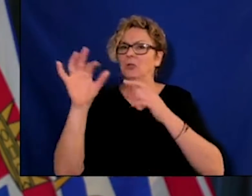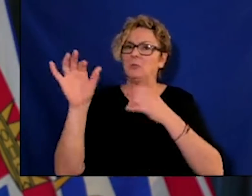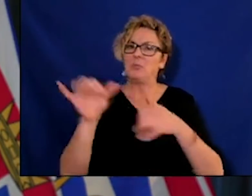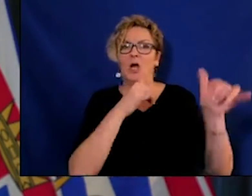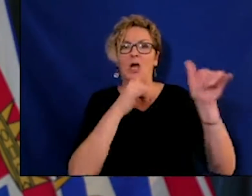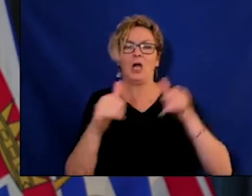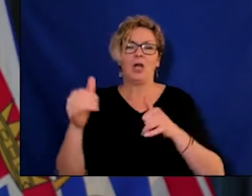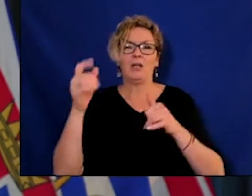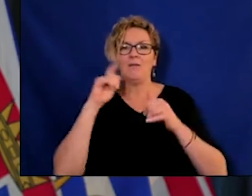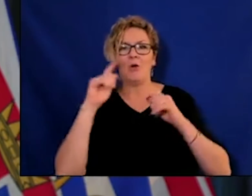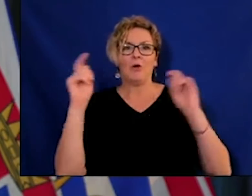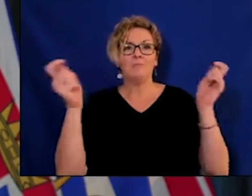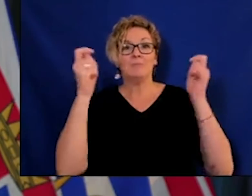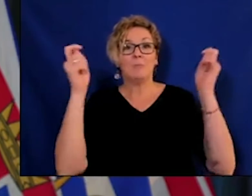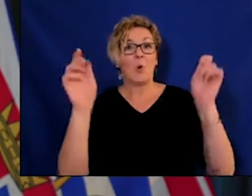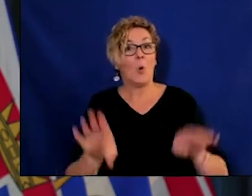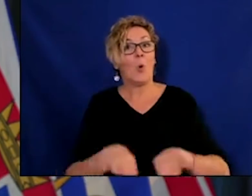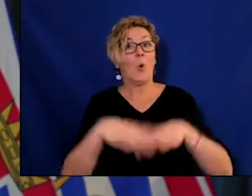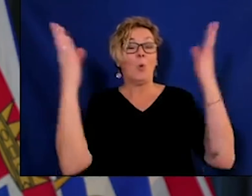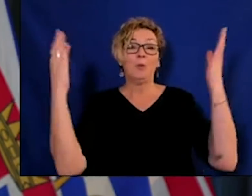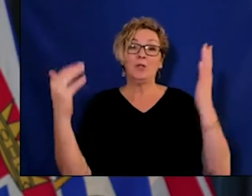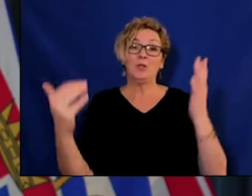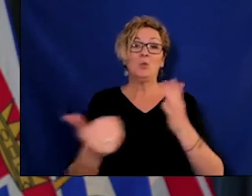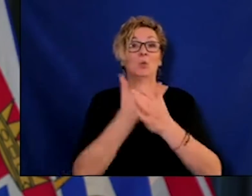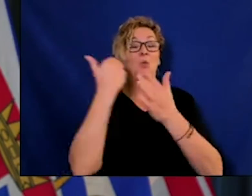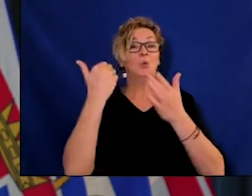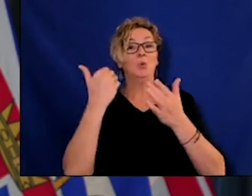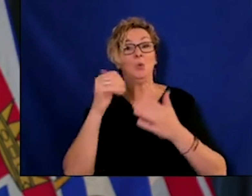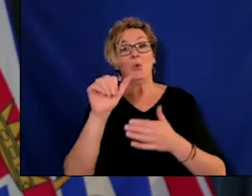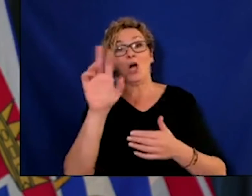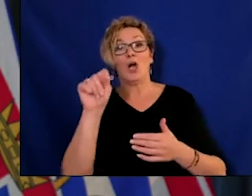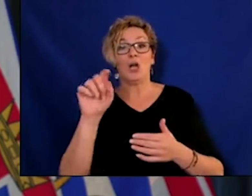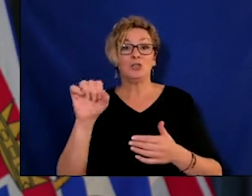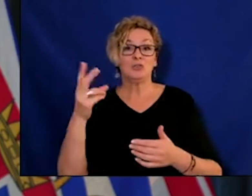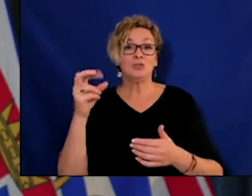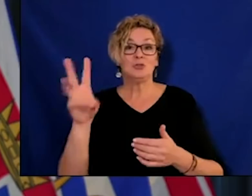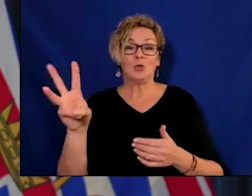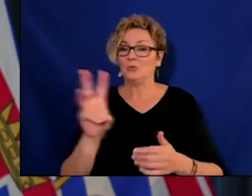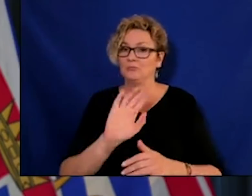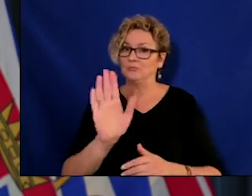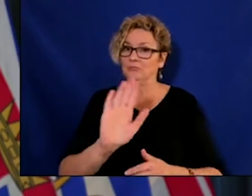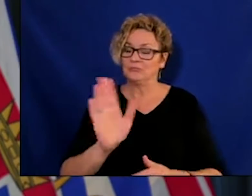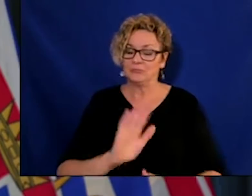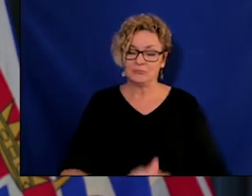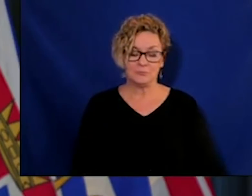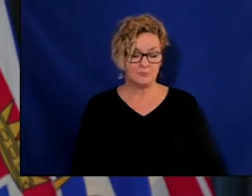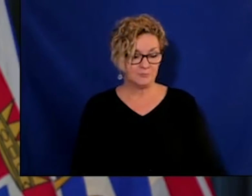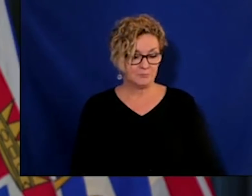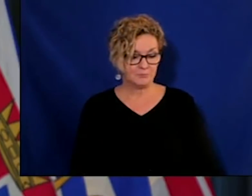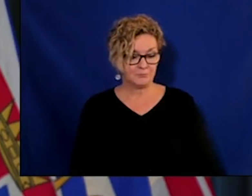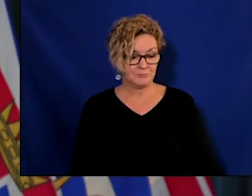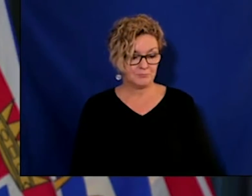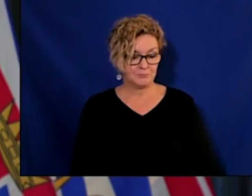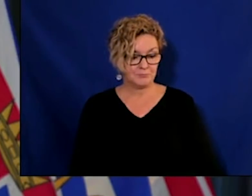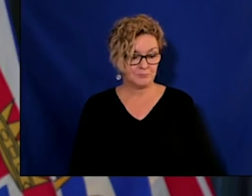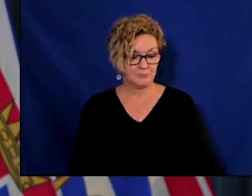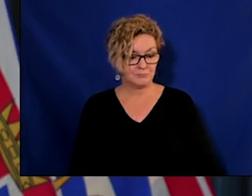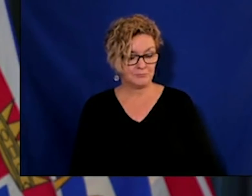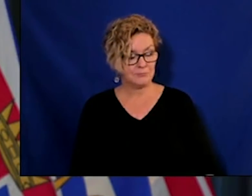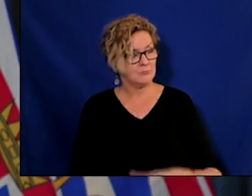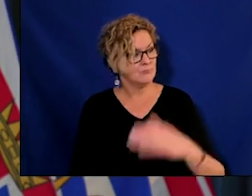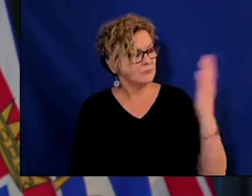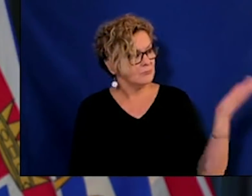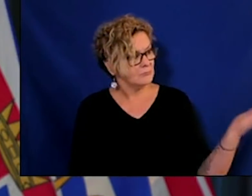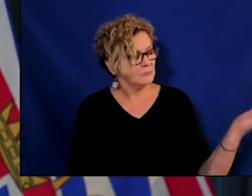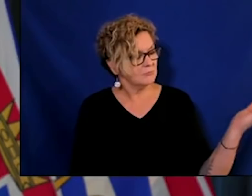explain the evidence-based rationale behind not making masks mandatory in schools, because we're hearing now from the BCTS that they're not